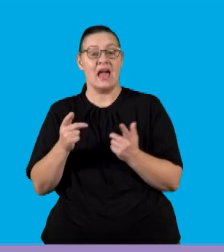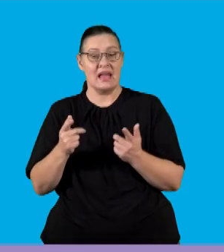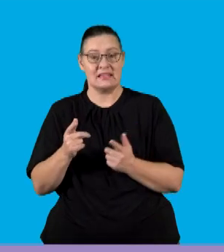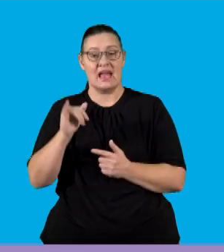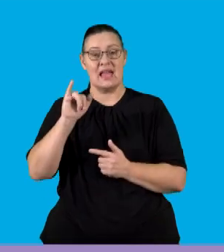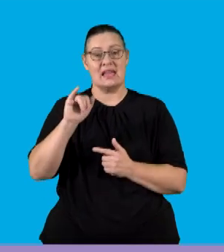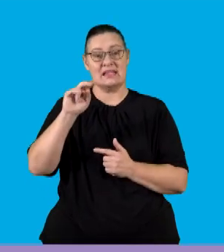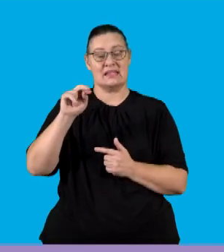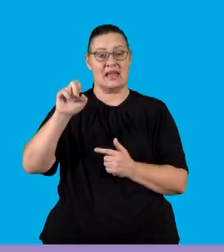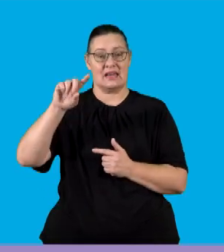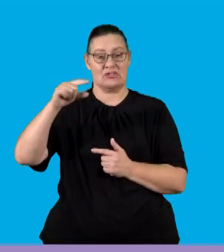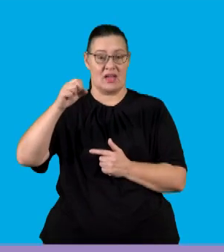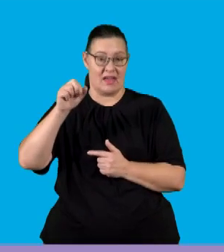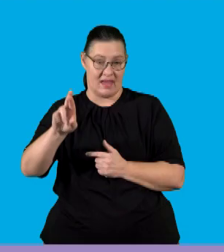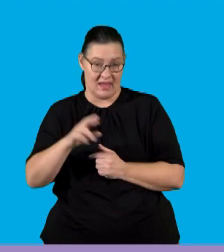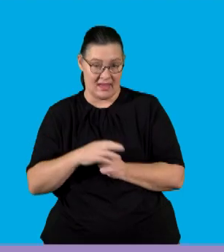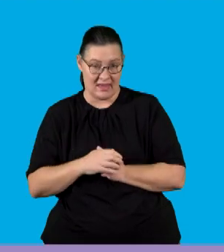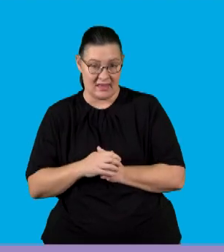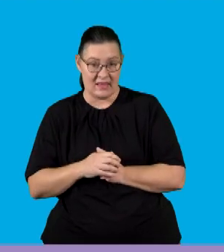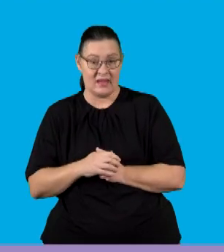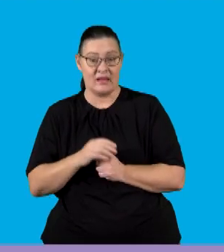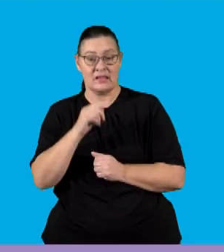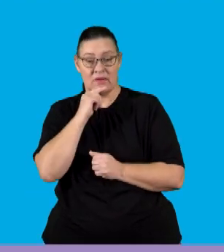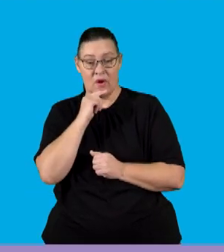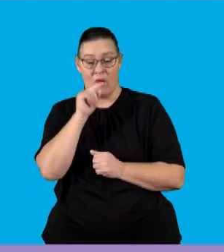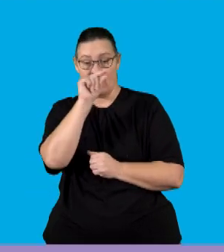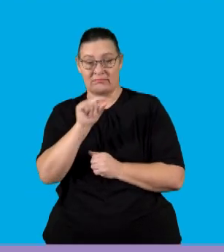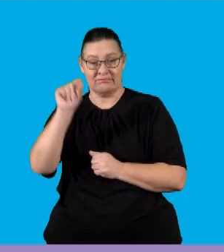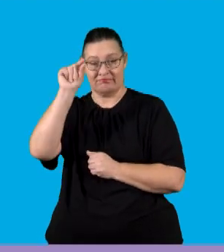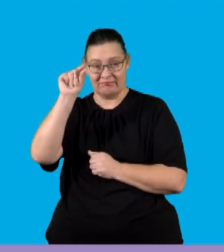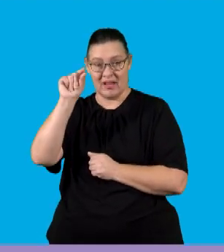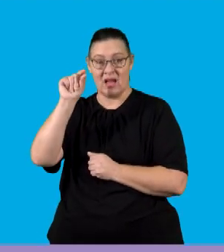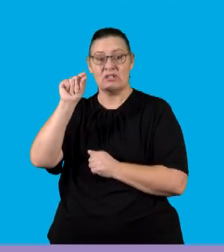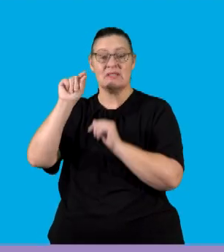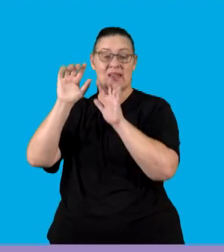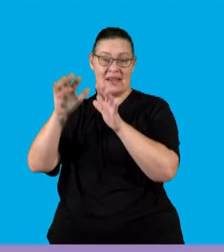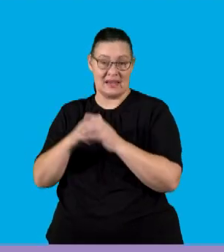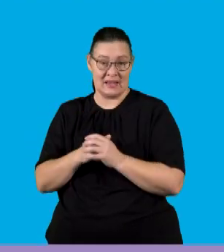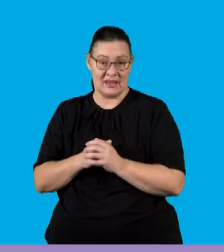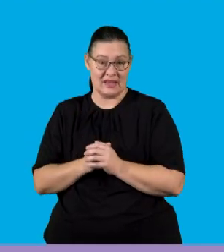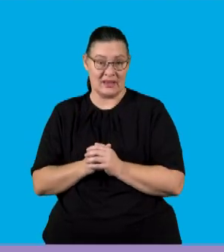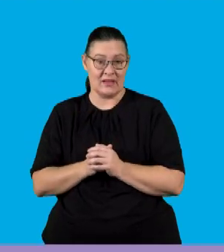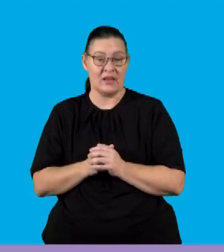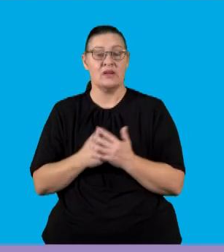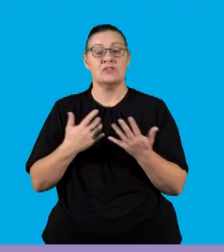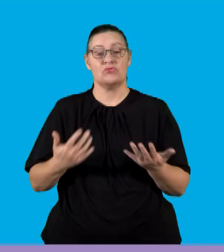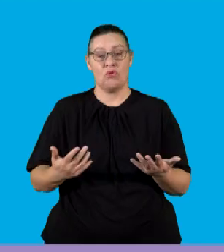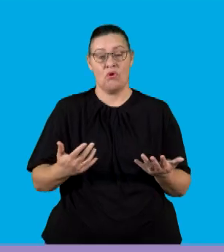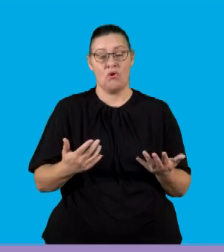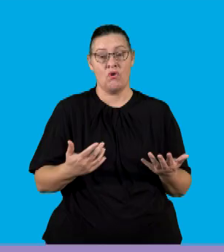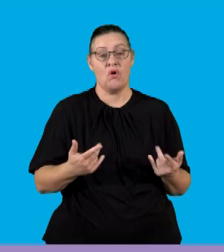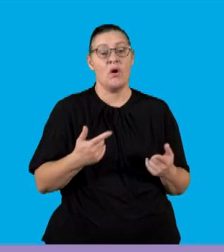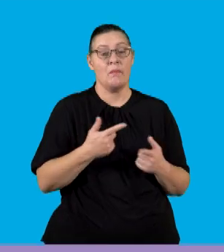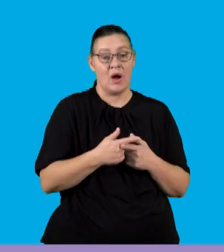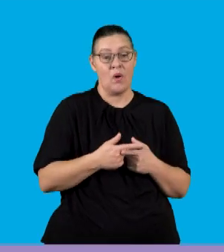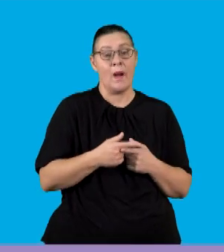see, n is an exponent to the 10. So remember we said scientific notation, it is a decimal that is multiplied by